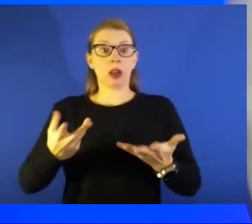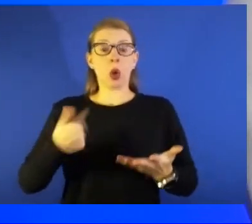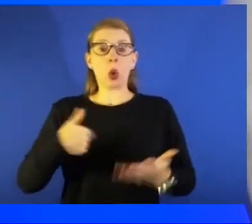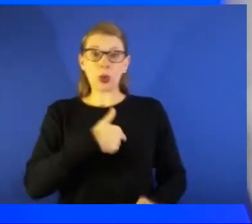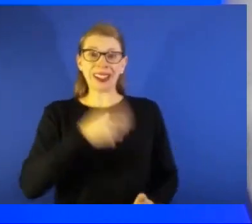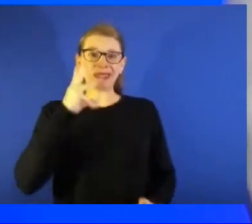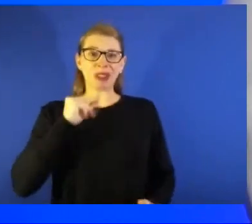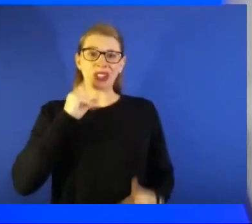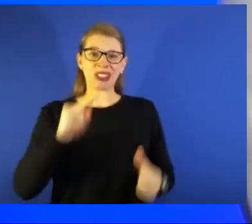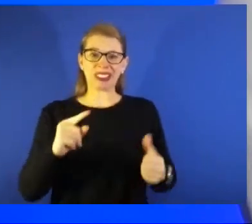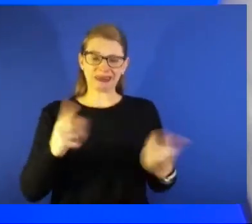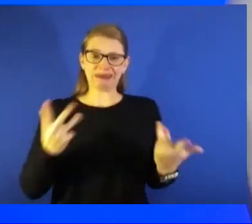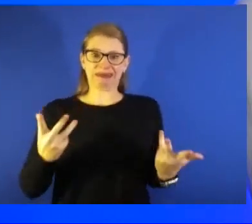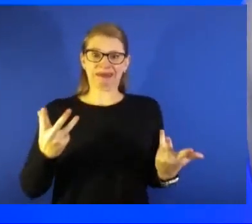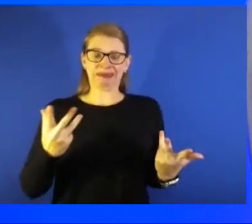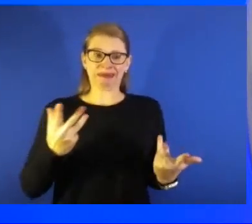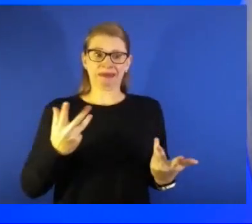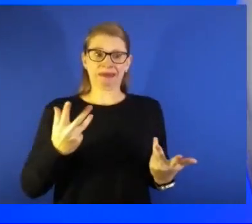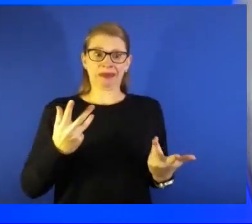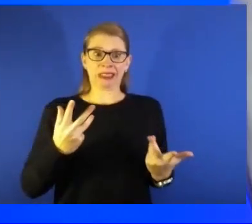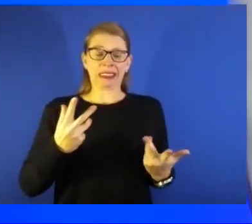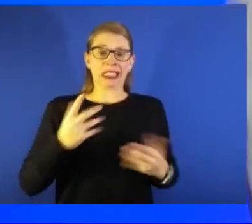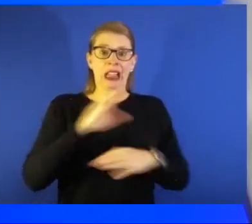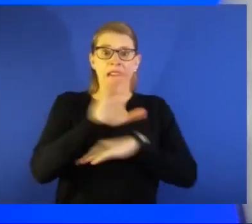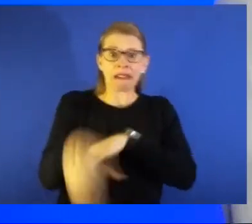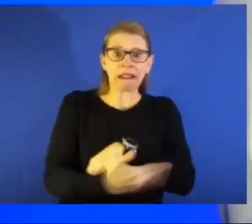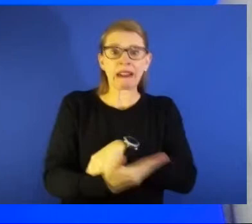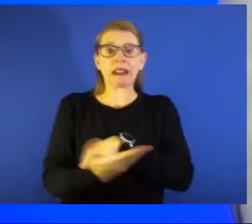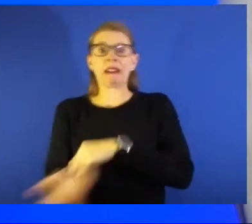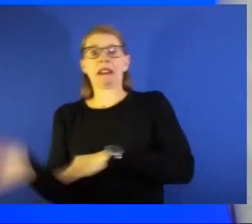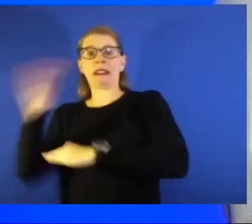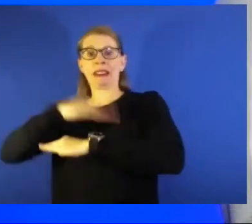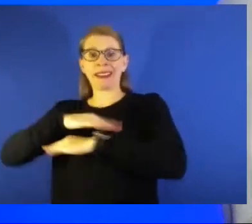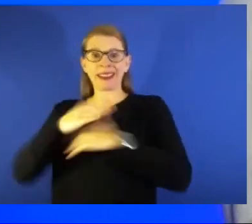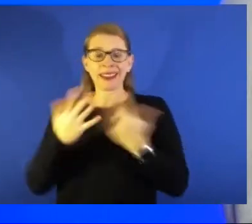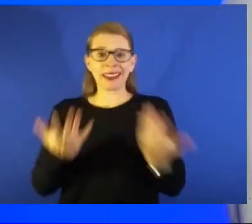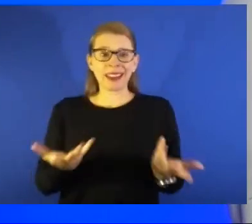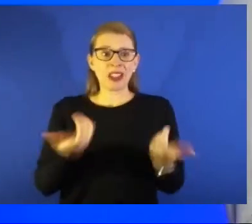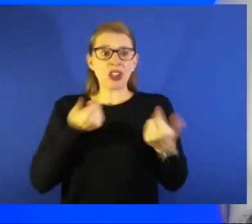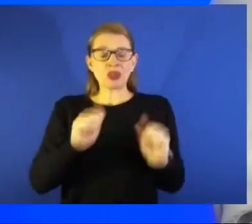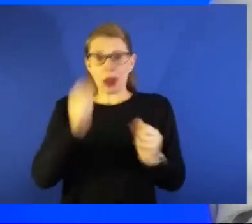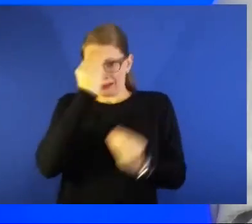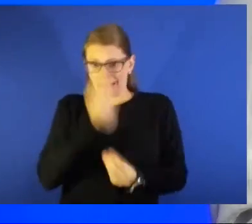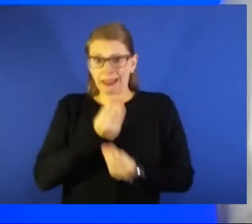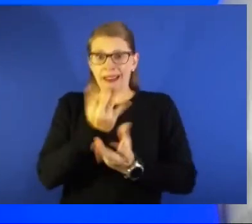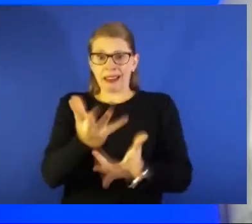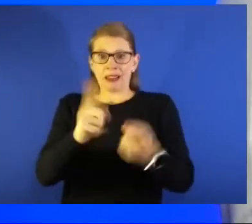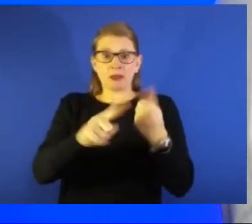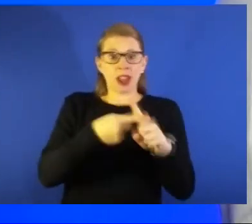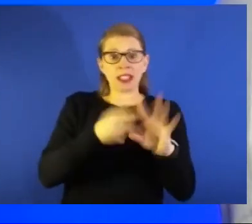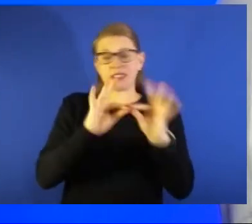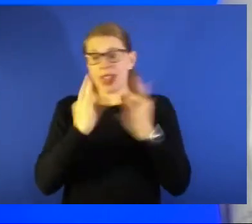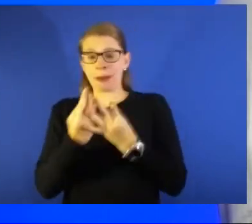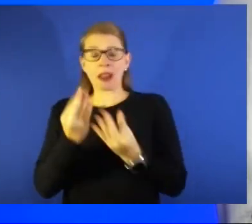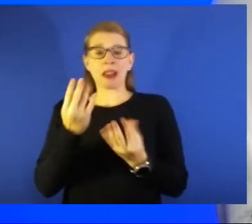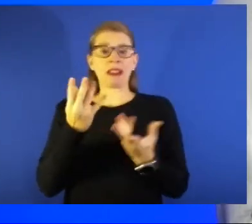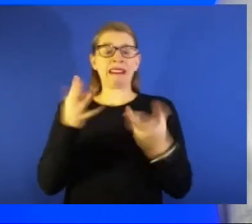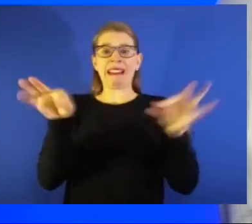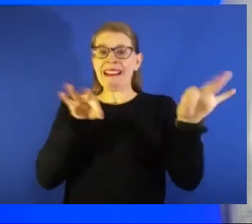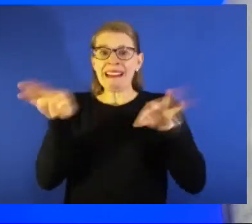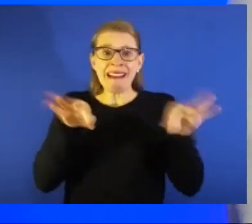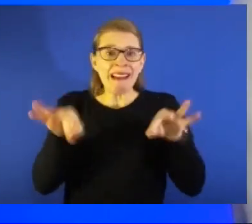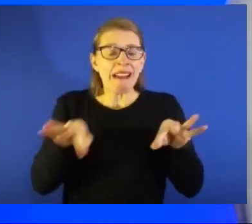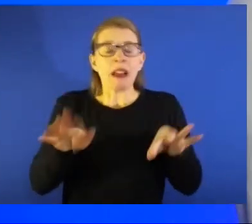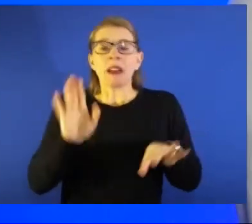ICU every night, every day, and trying to relate that to friends and family members that it's